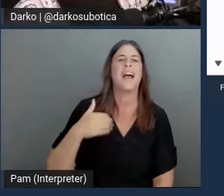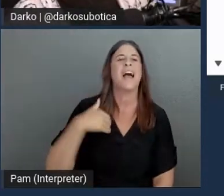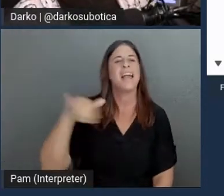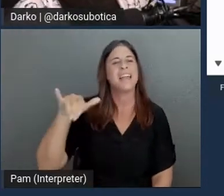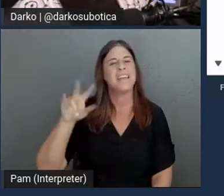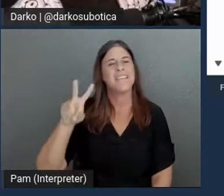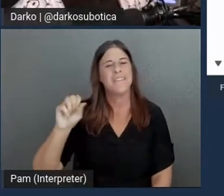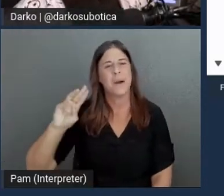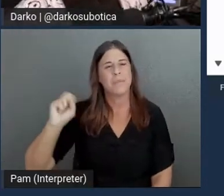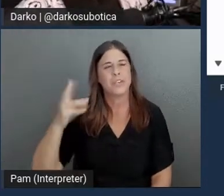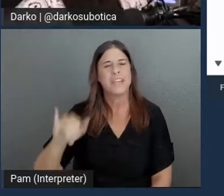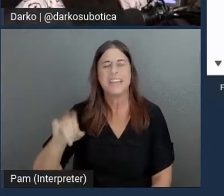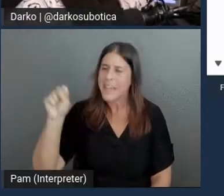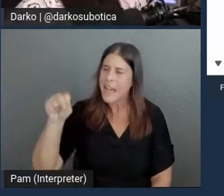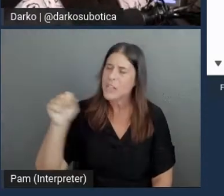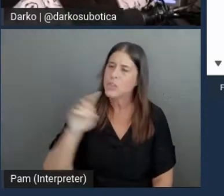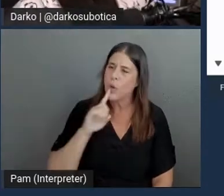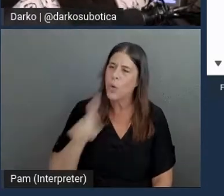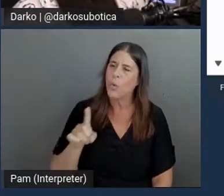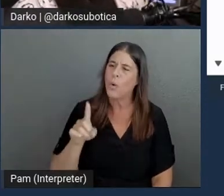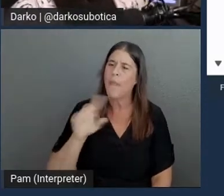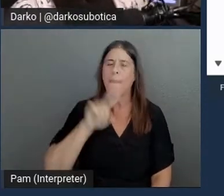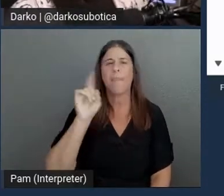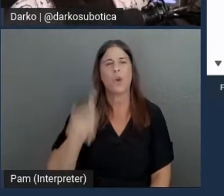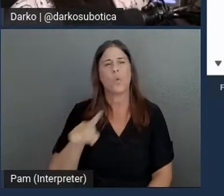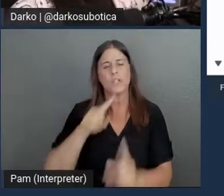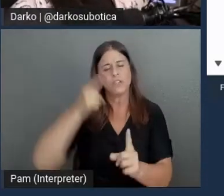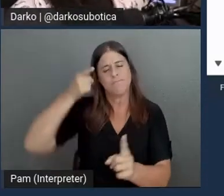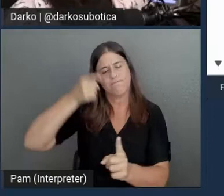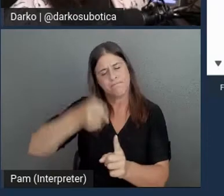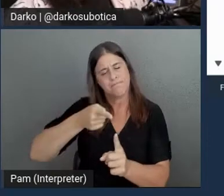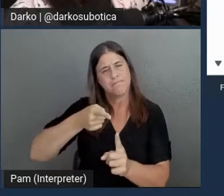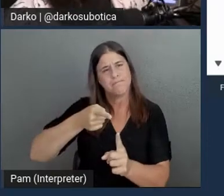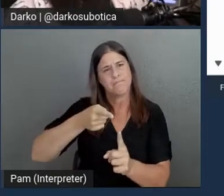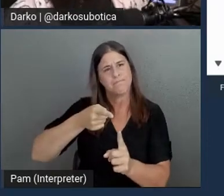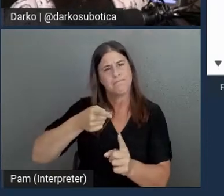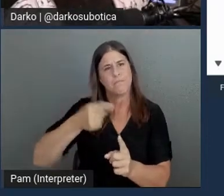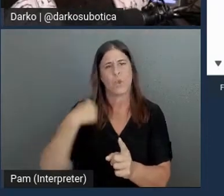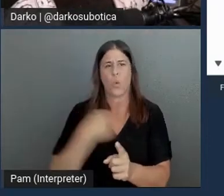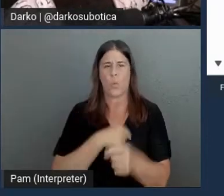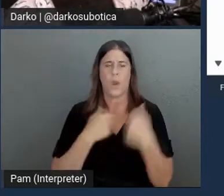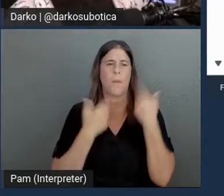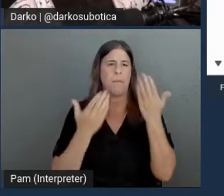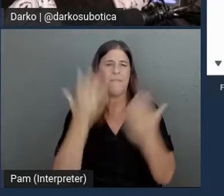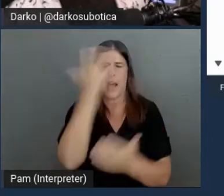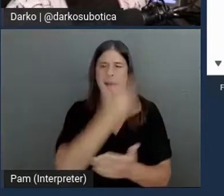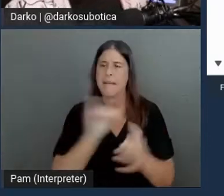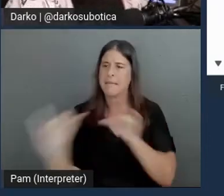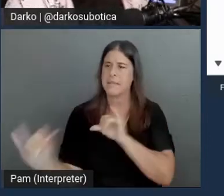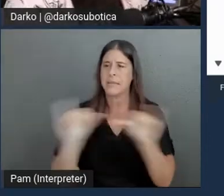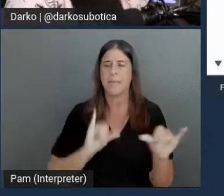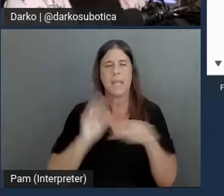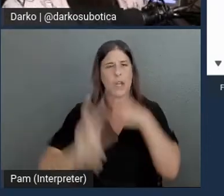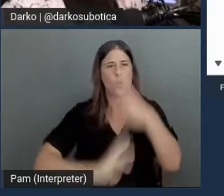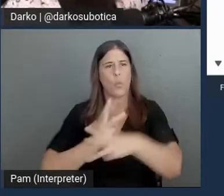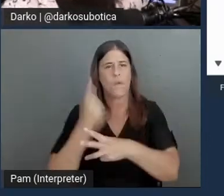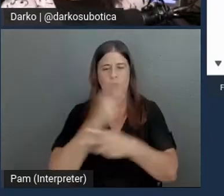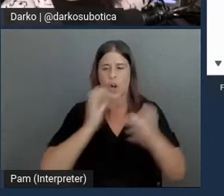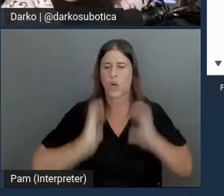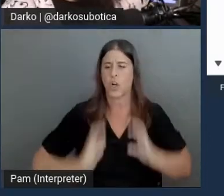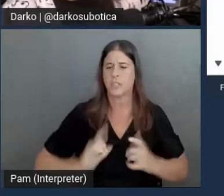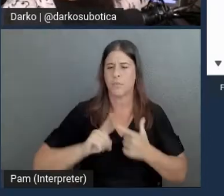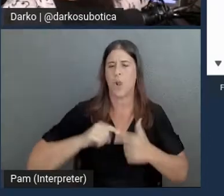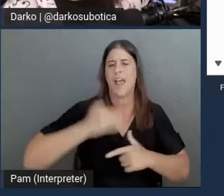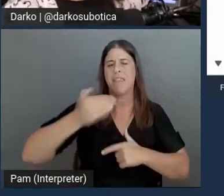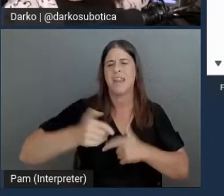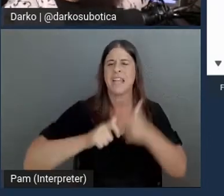So the question boils down to, while we are providing simulated worlds to our customers, what's the next biggest problem that we